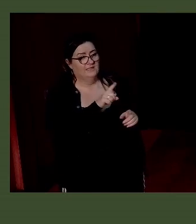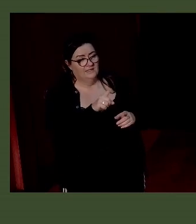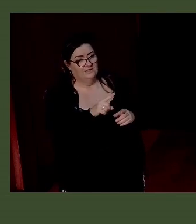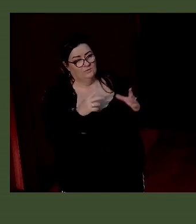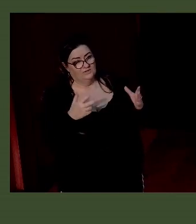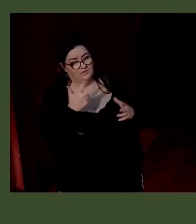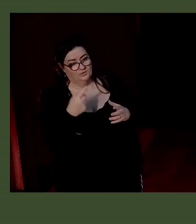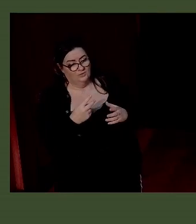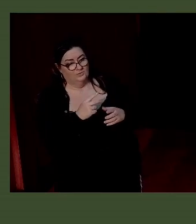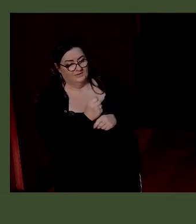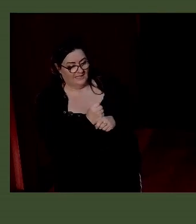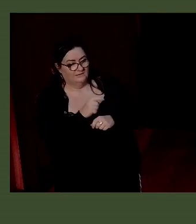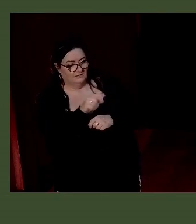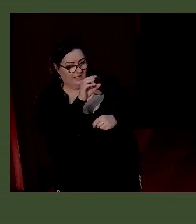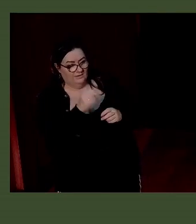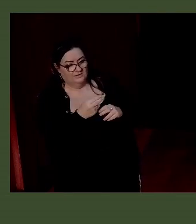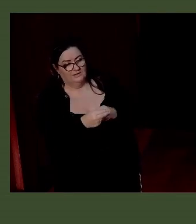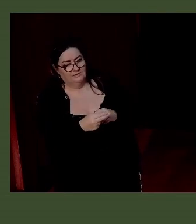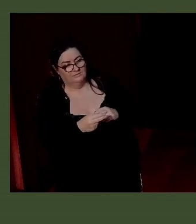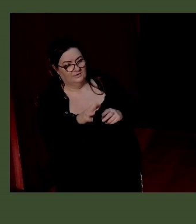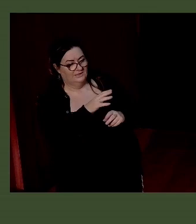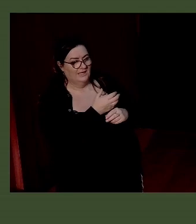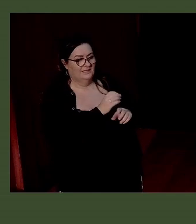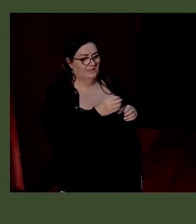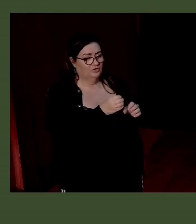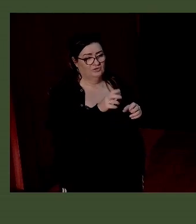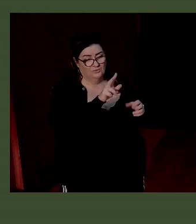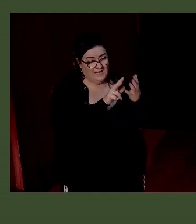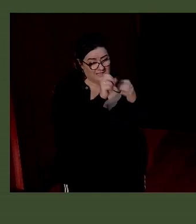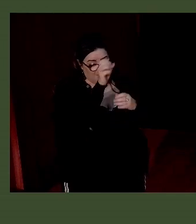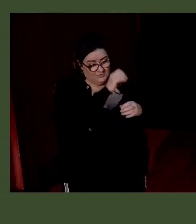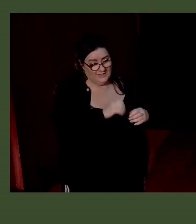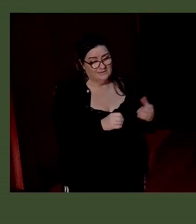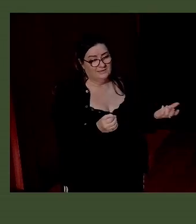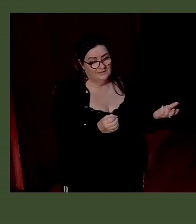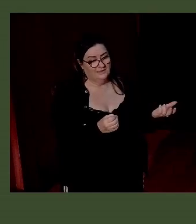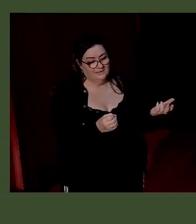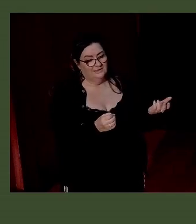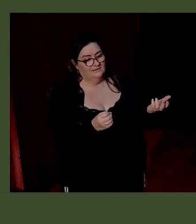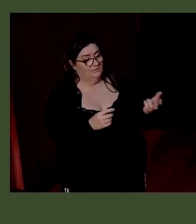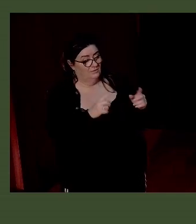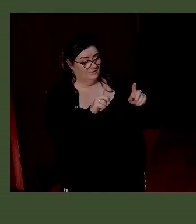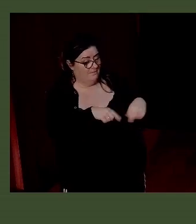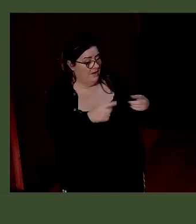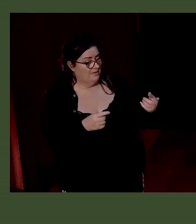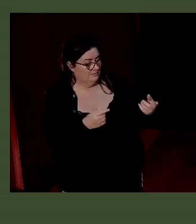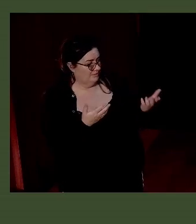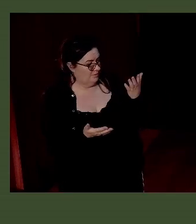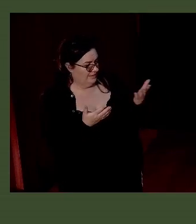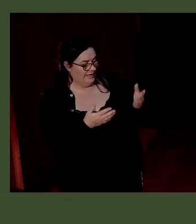was levied on land. Outside the major cities, the figure was over 80%. So derating agricultural land was utterly